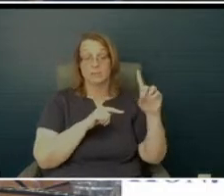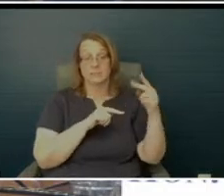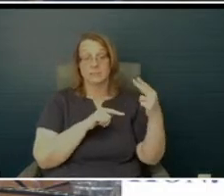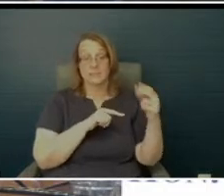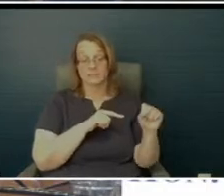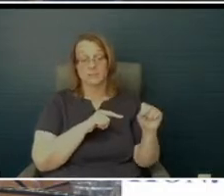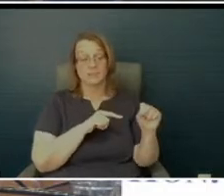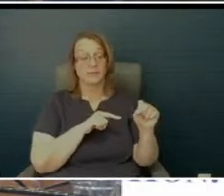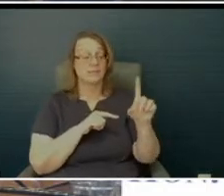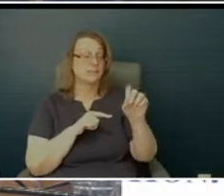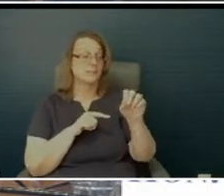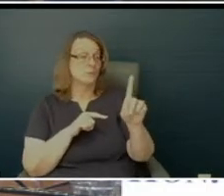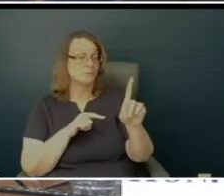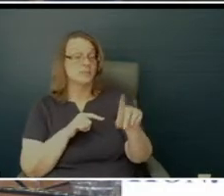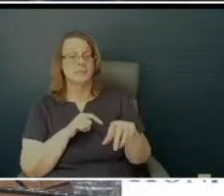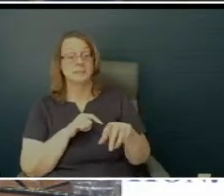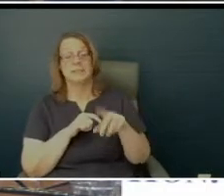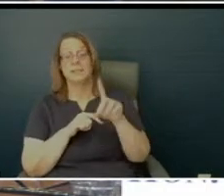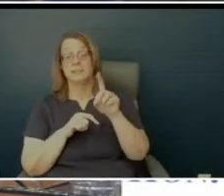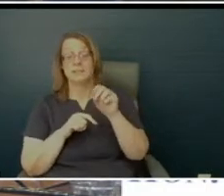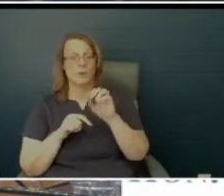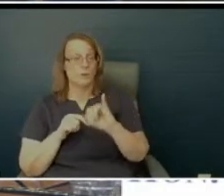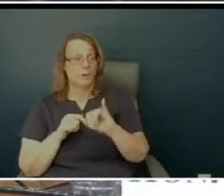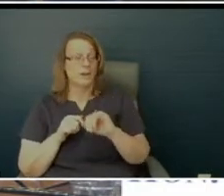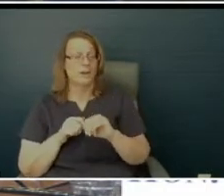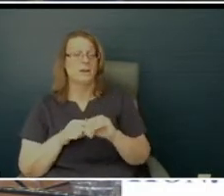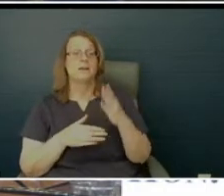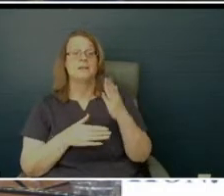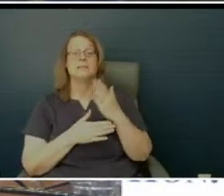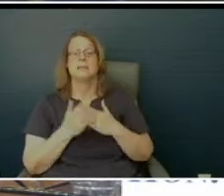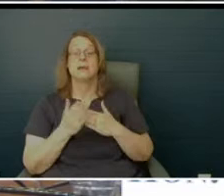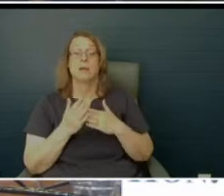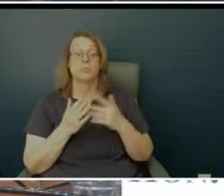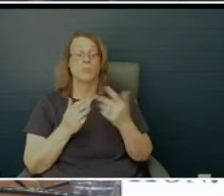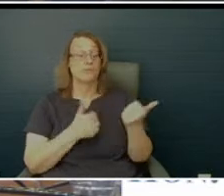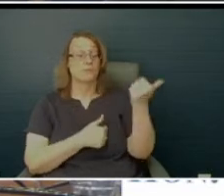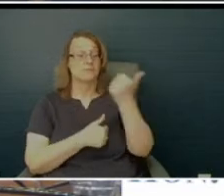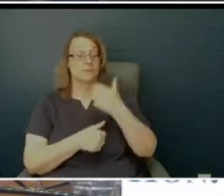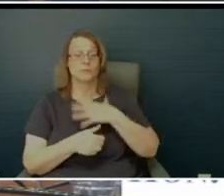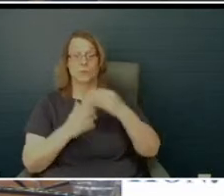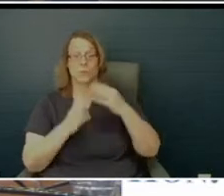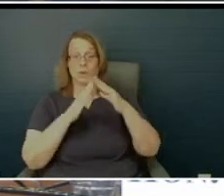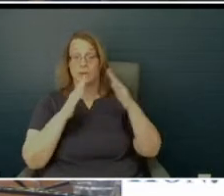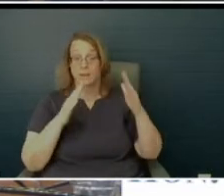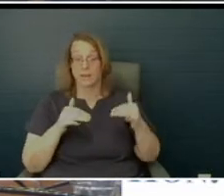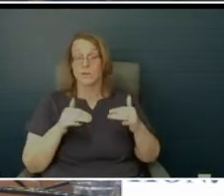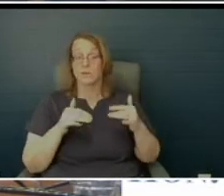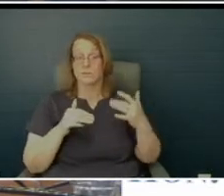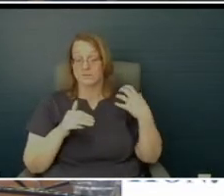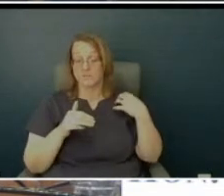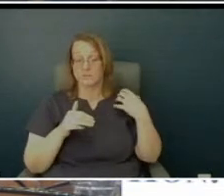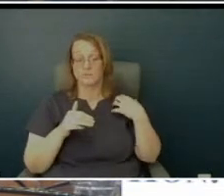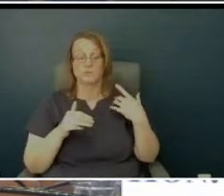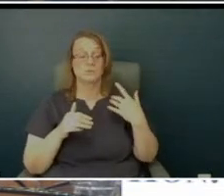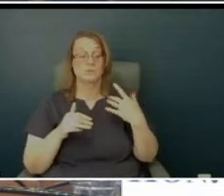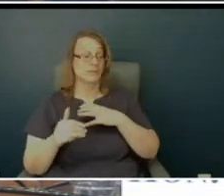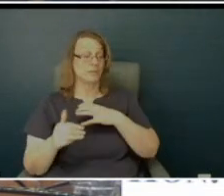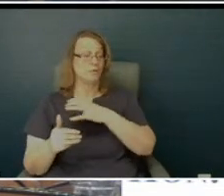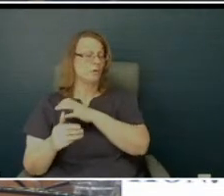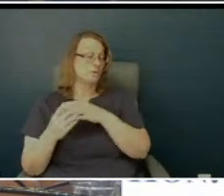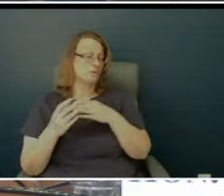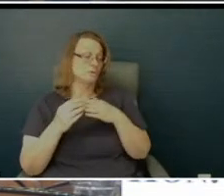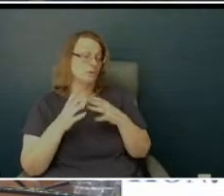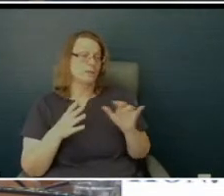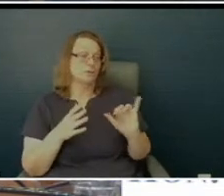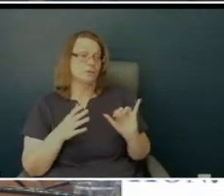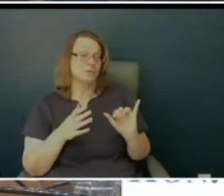Defense and the Interior, some with senior White House officials, and with a number of congressional leaders. I